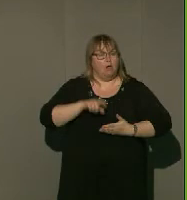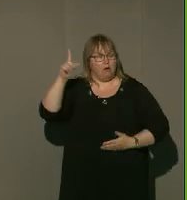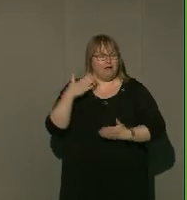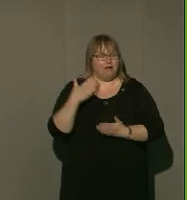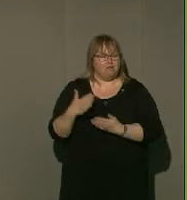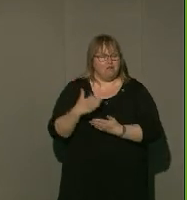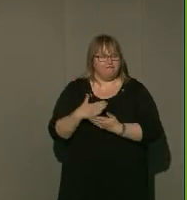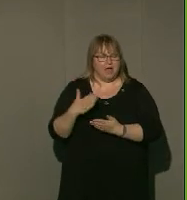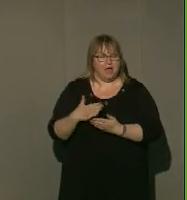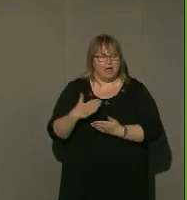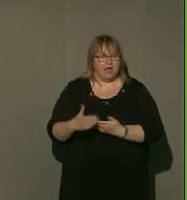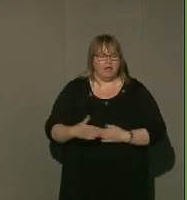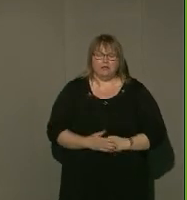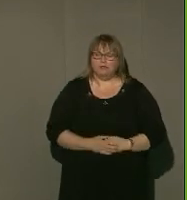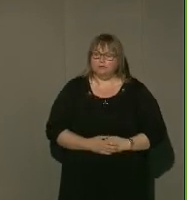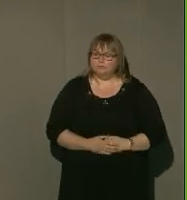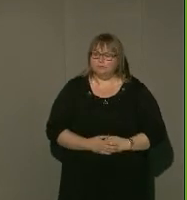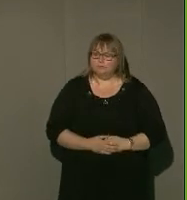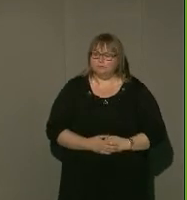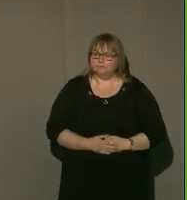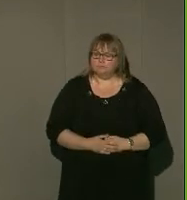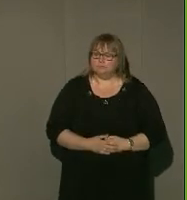A point of clarification.